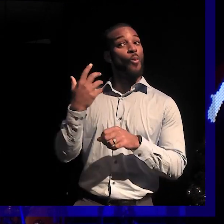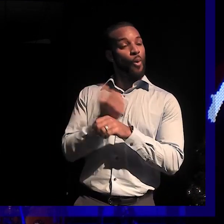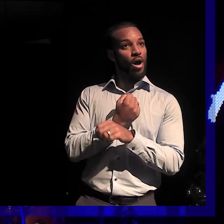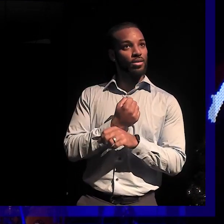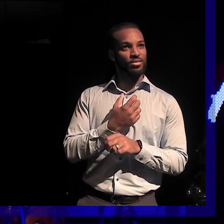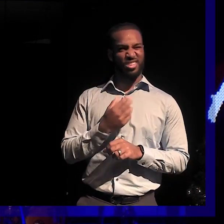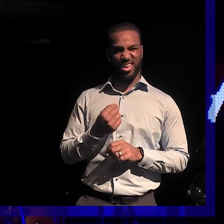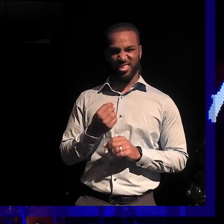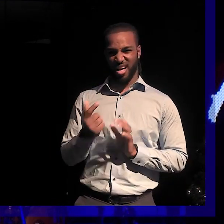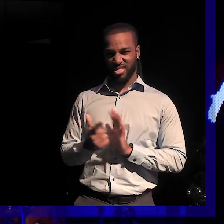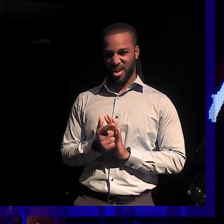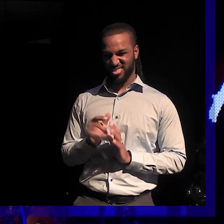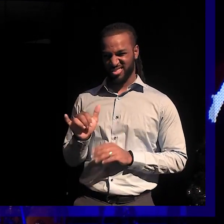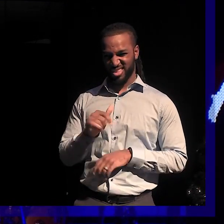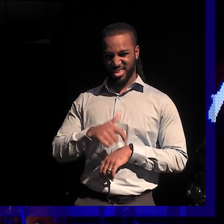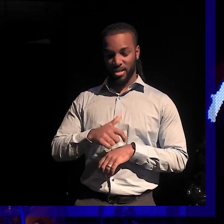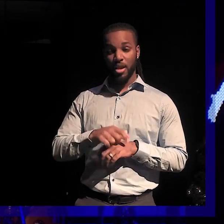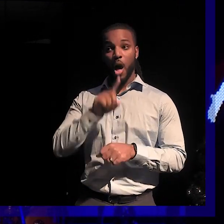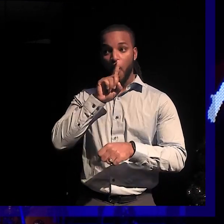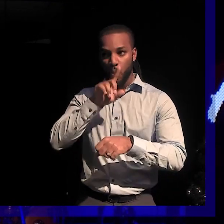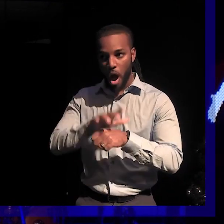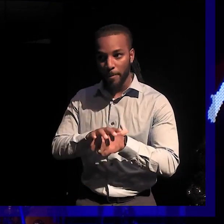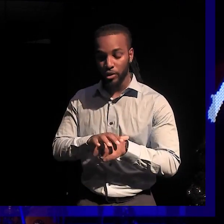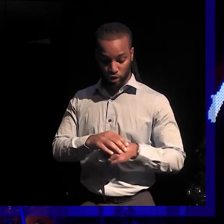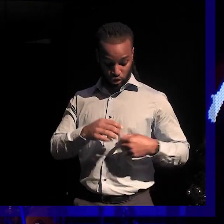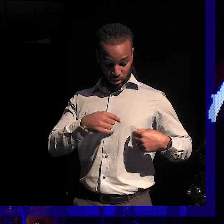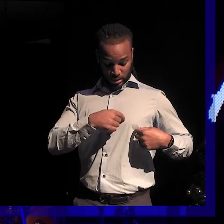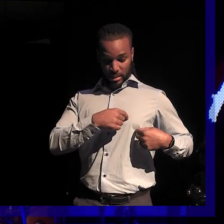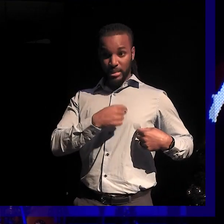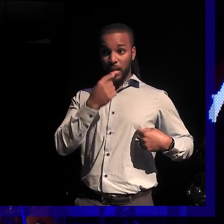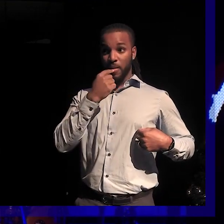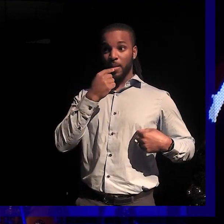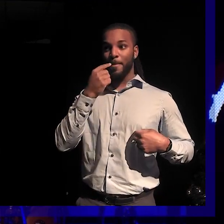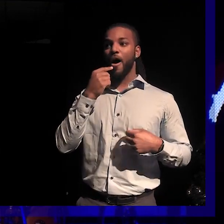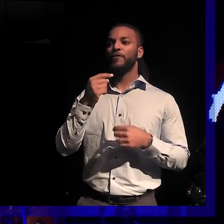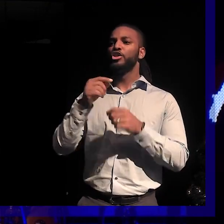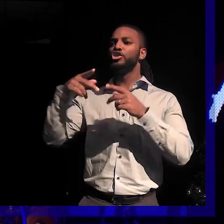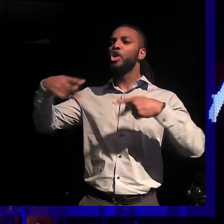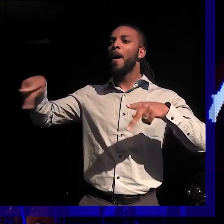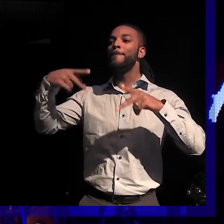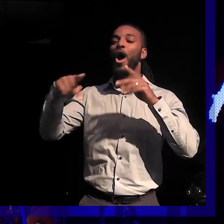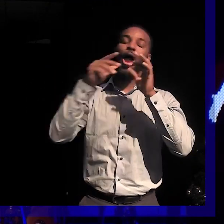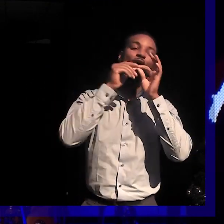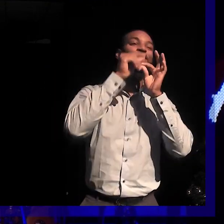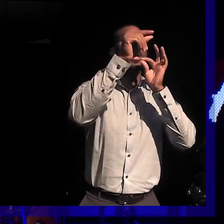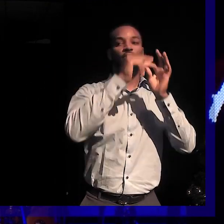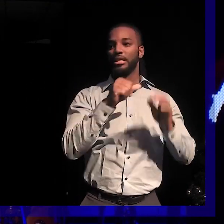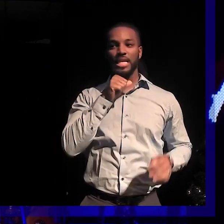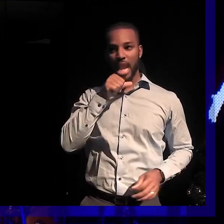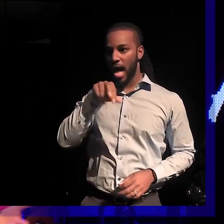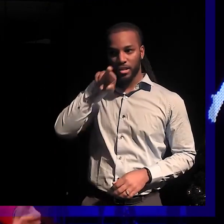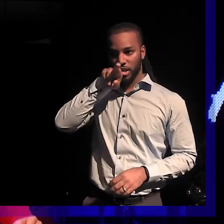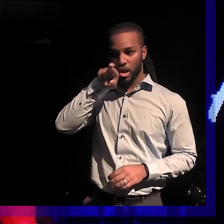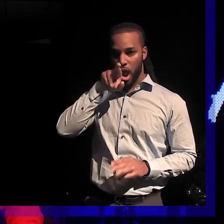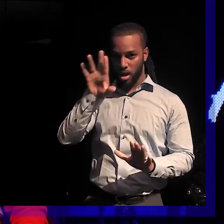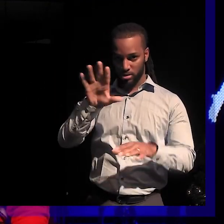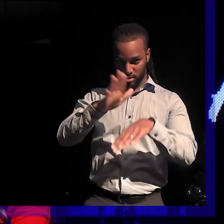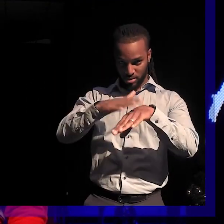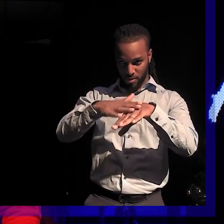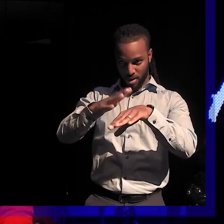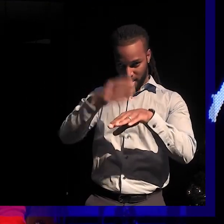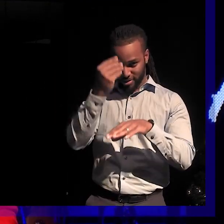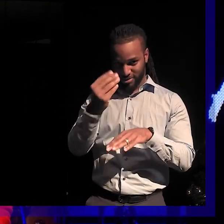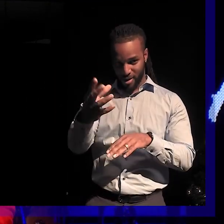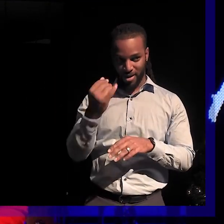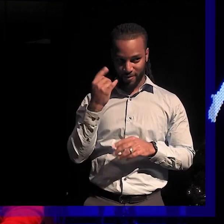I've lost. And I promise you, it is a party favor in Jesus' mouth, not a cigar. So just so you know, in